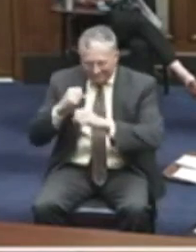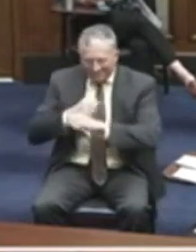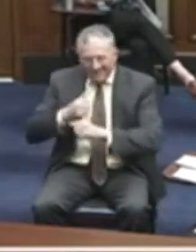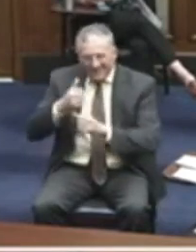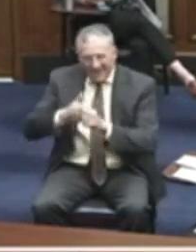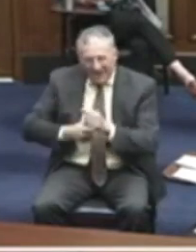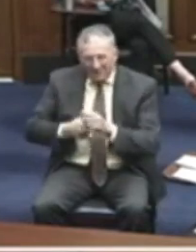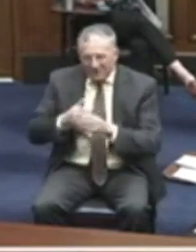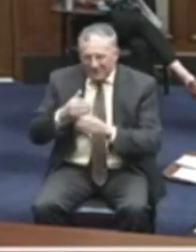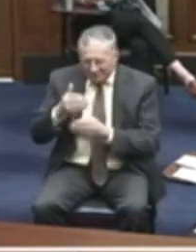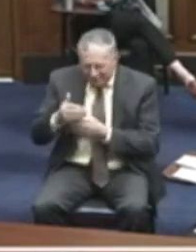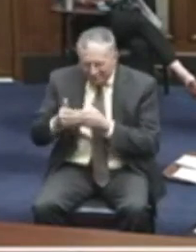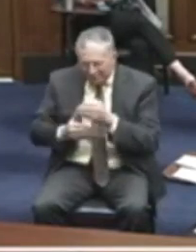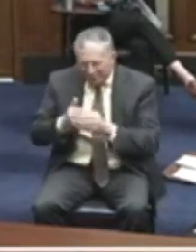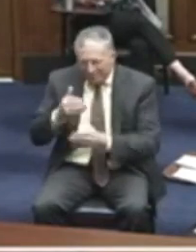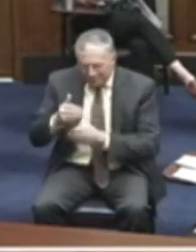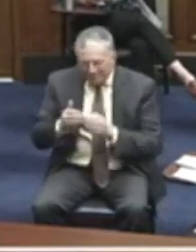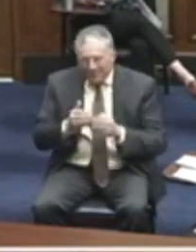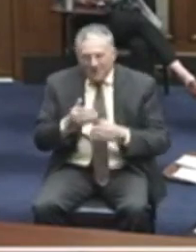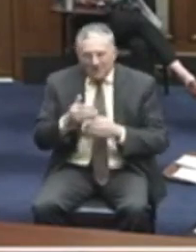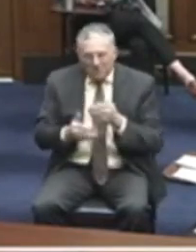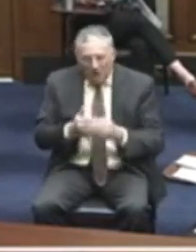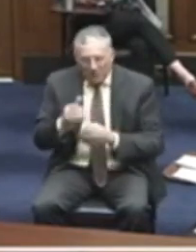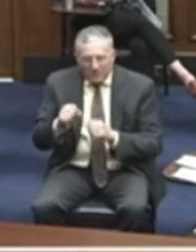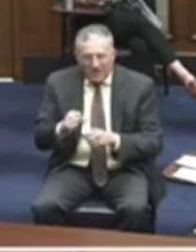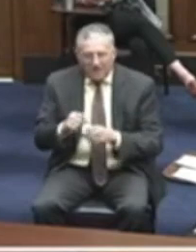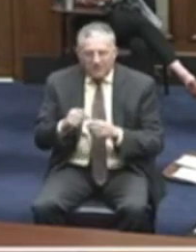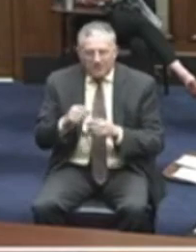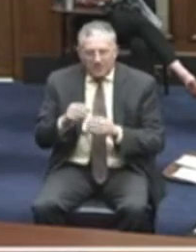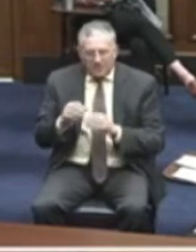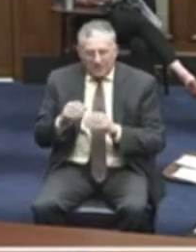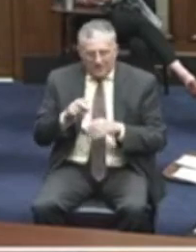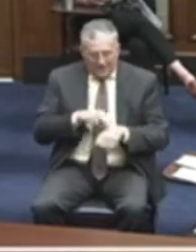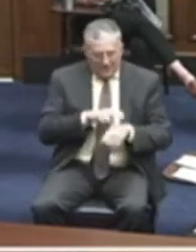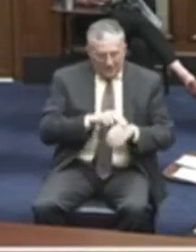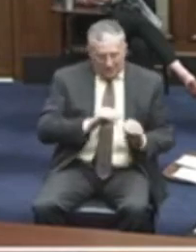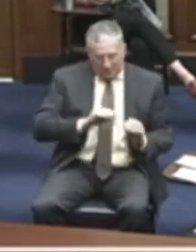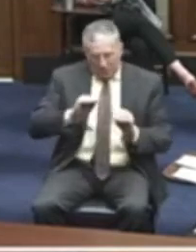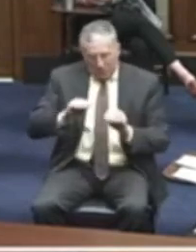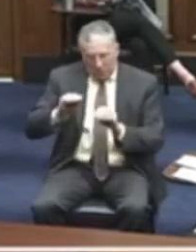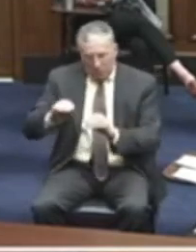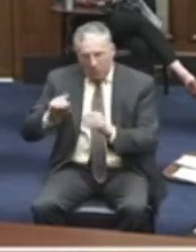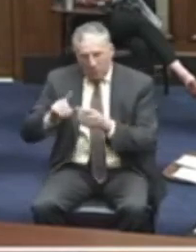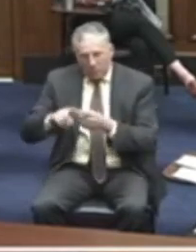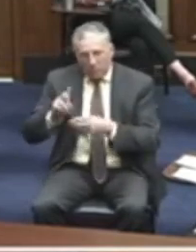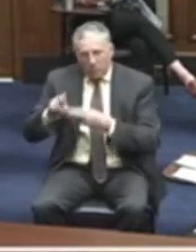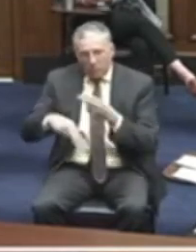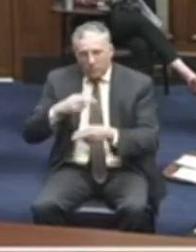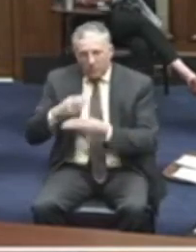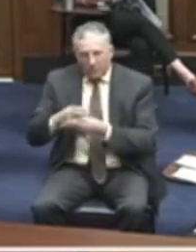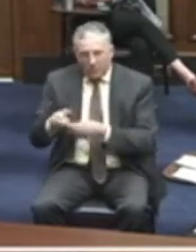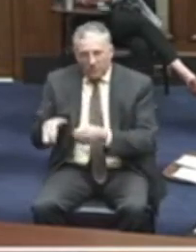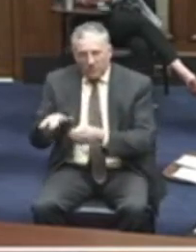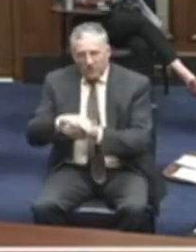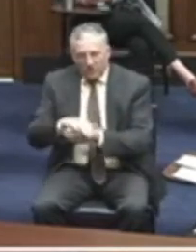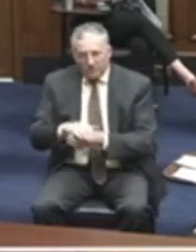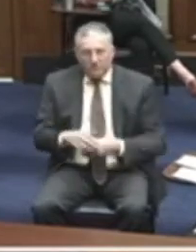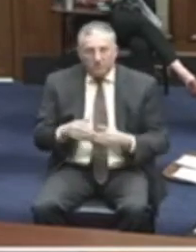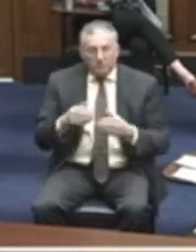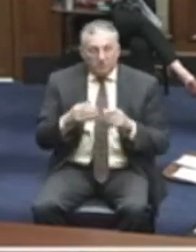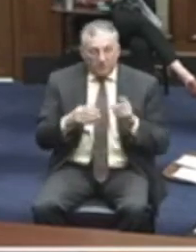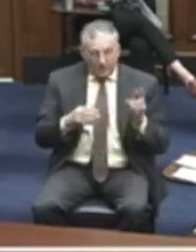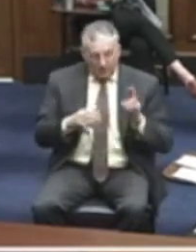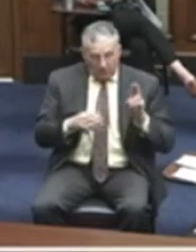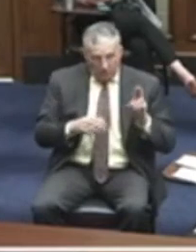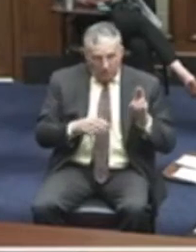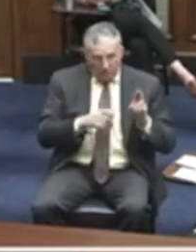of progress we can make in moving our nation towards universal coverage. While Republicans